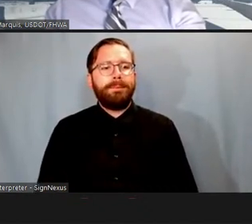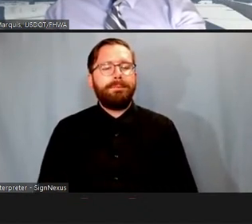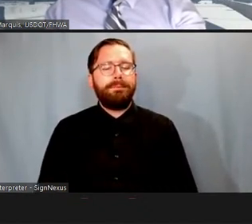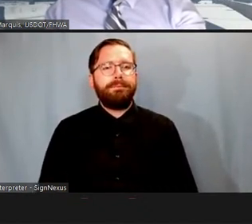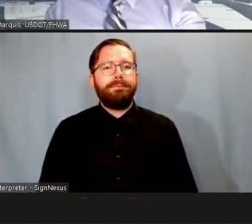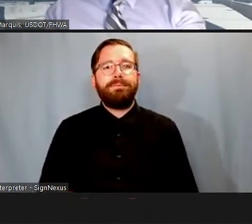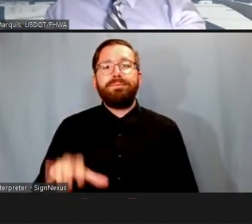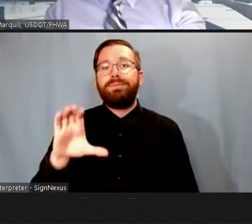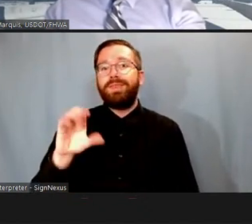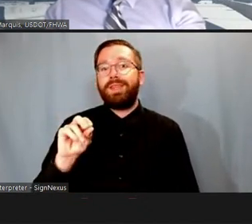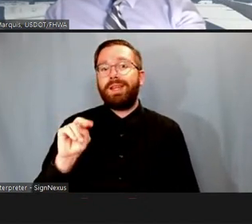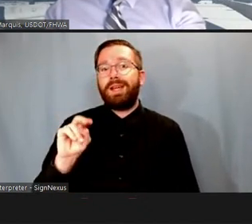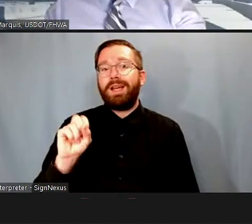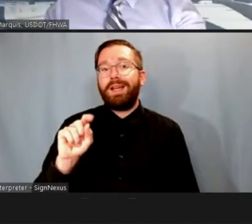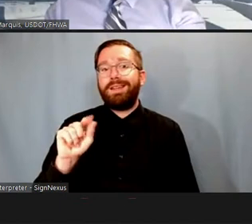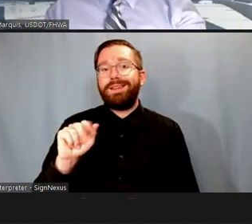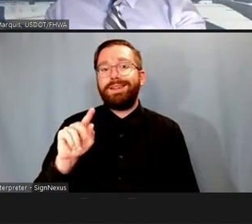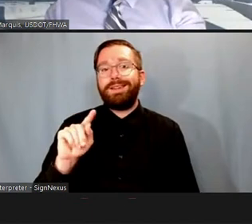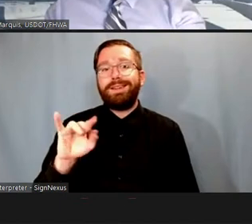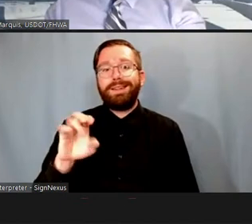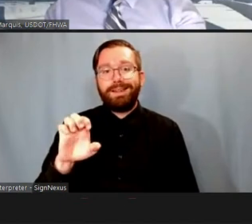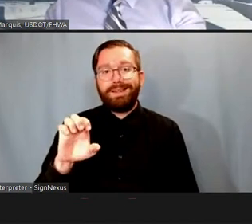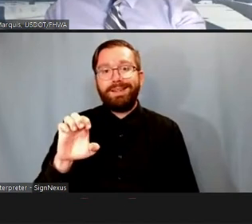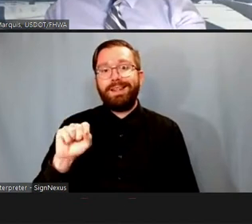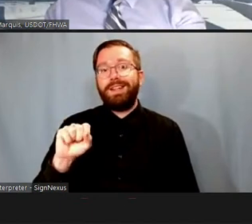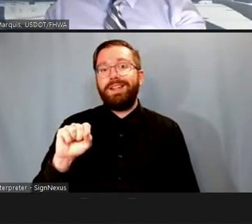constantine schizkovsky